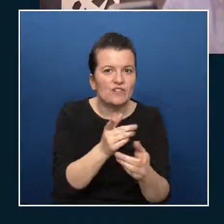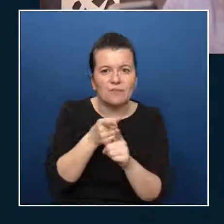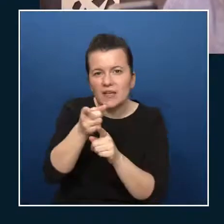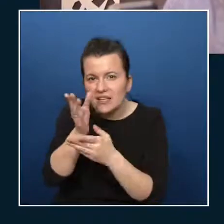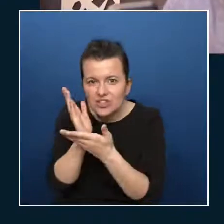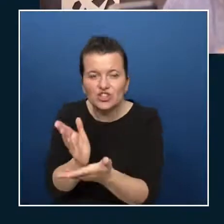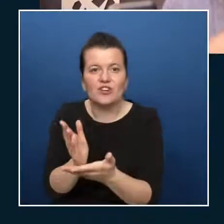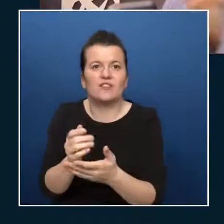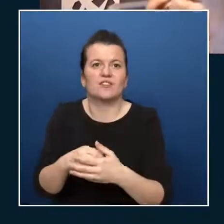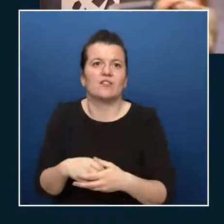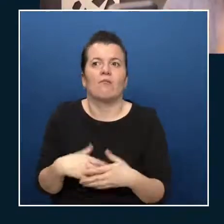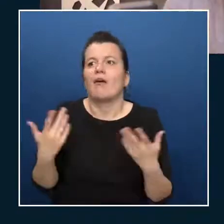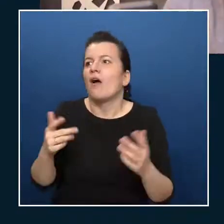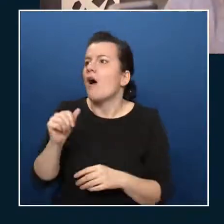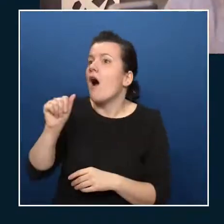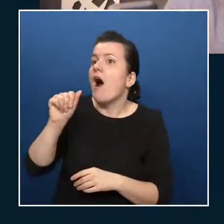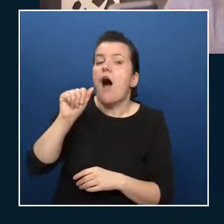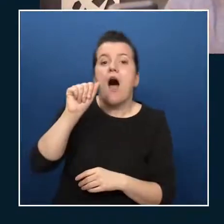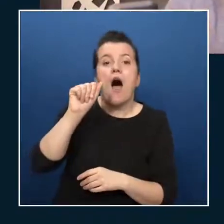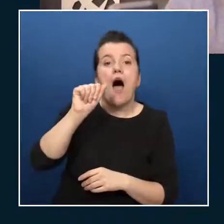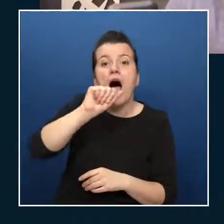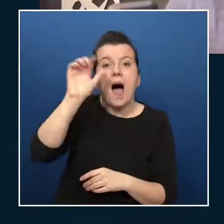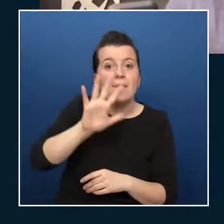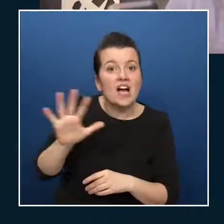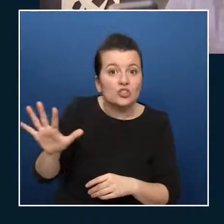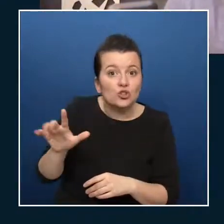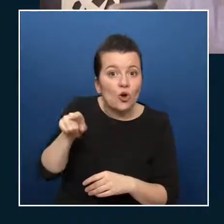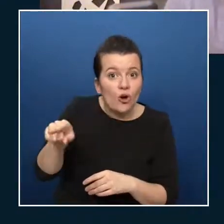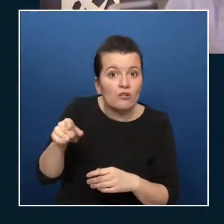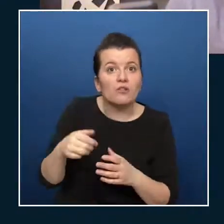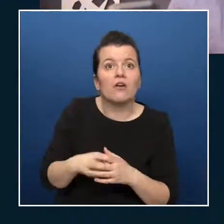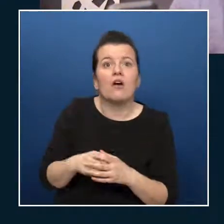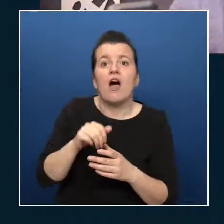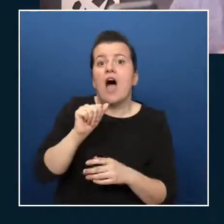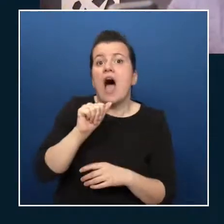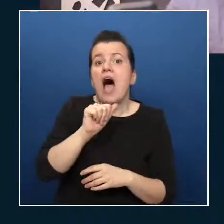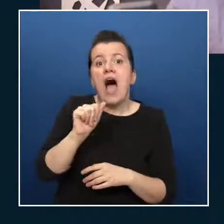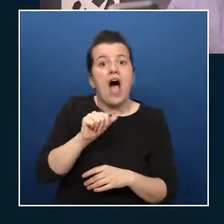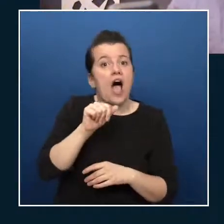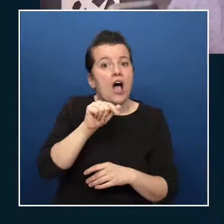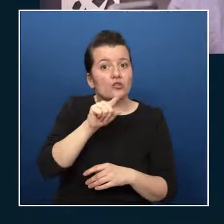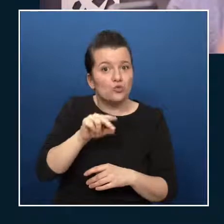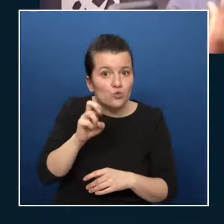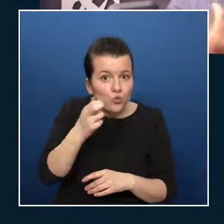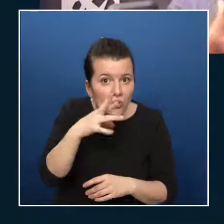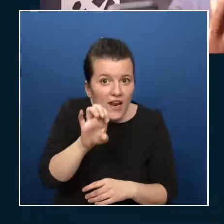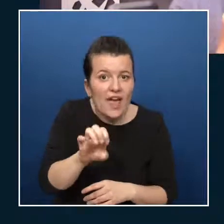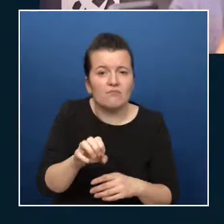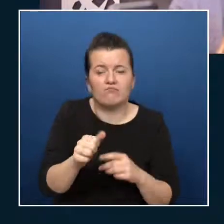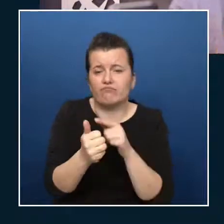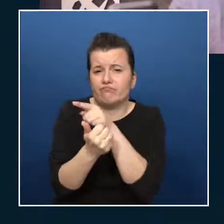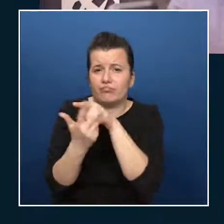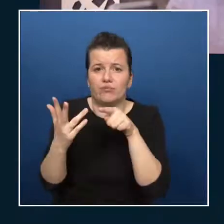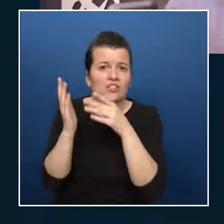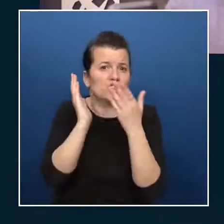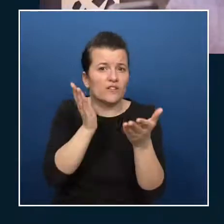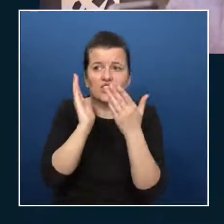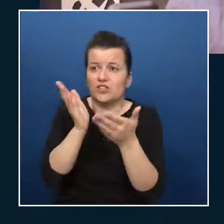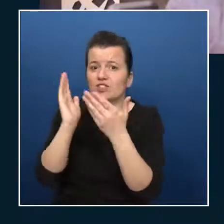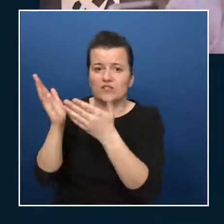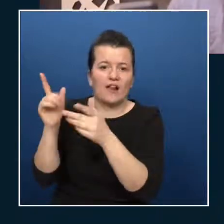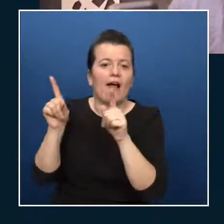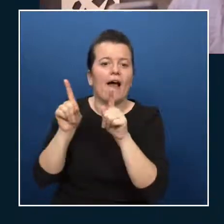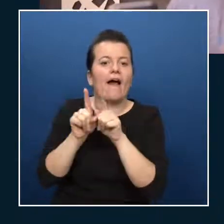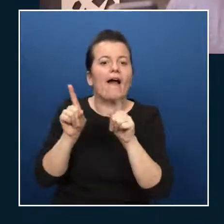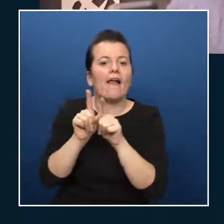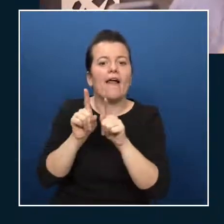on Amazon, serverless functions on Azure. So many of these services are kind of setting up a backend, but there